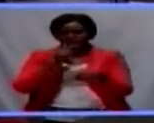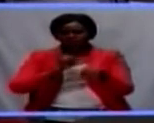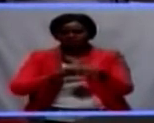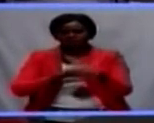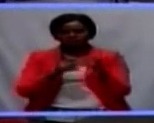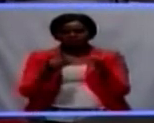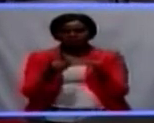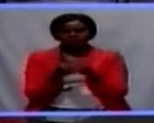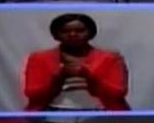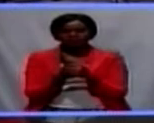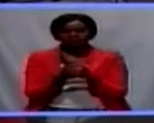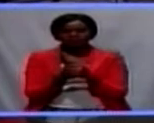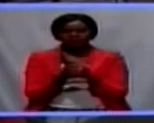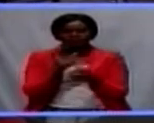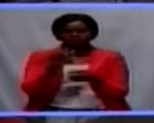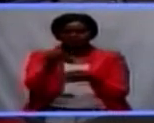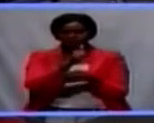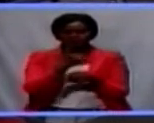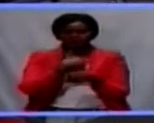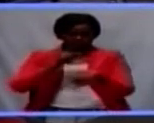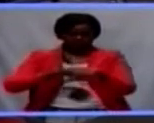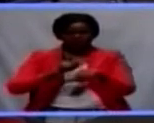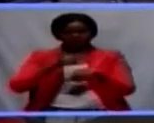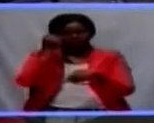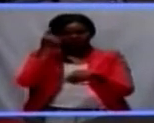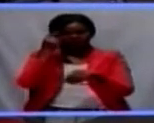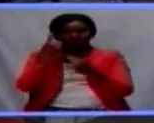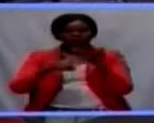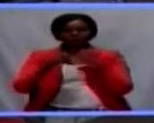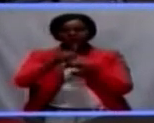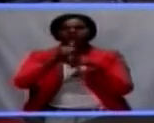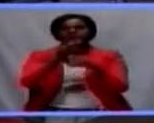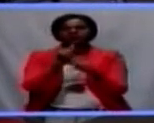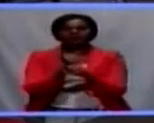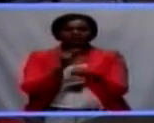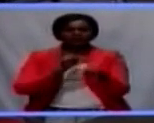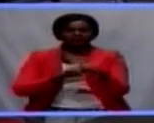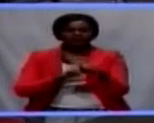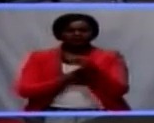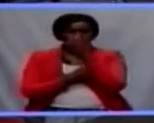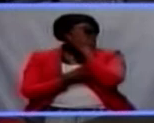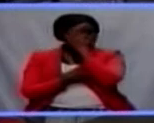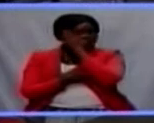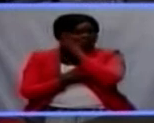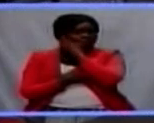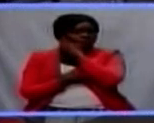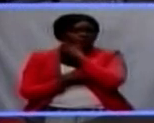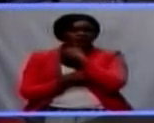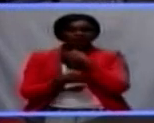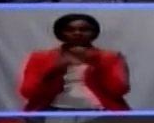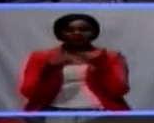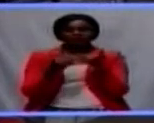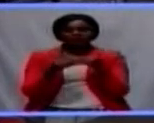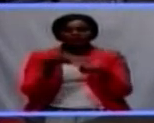is, do you have time to understand the pressure that they receive? Because generally, the times when it's not really